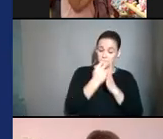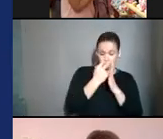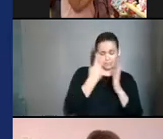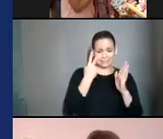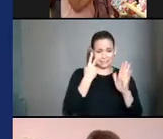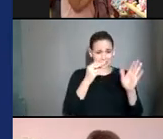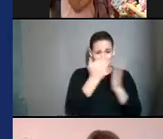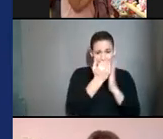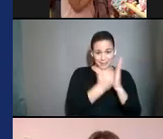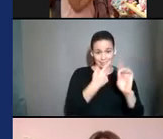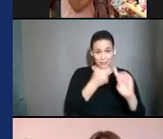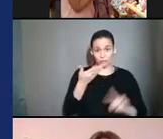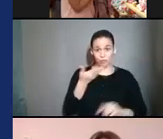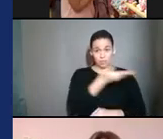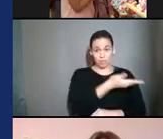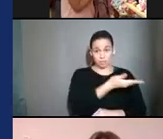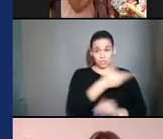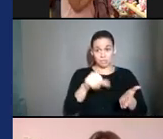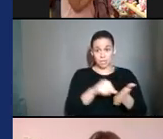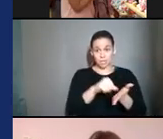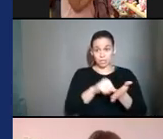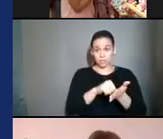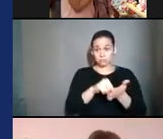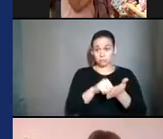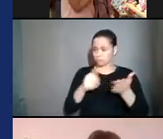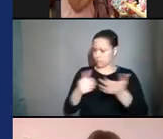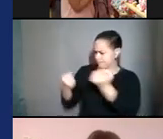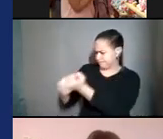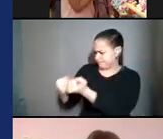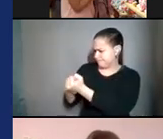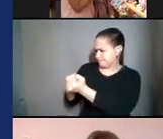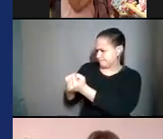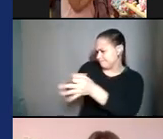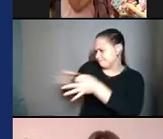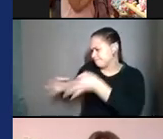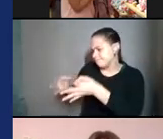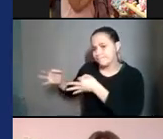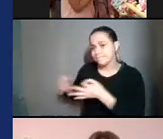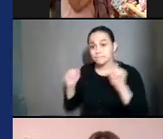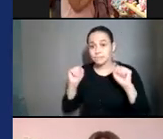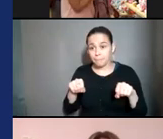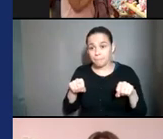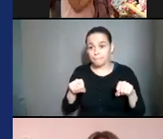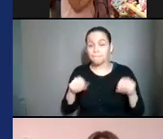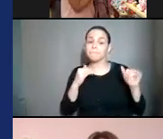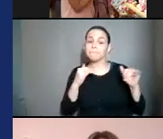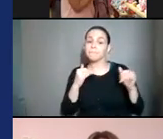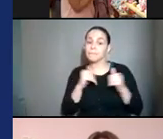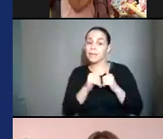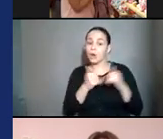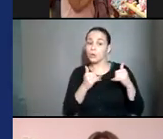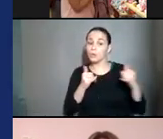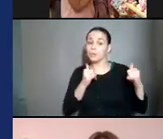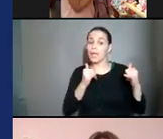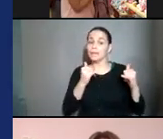from this page and provide them with support. To play the lesson, click on Play